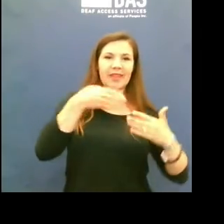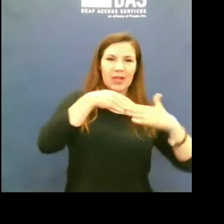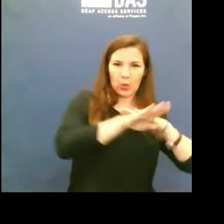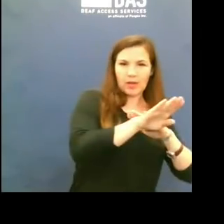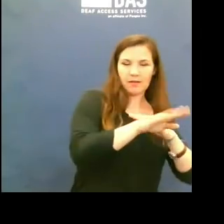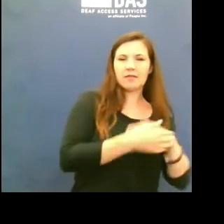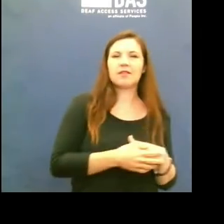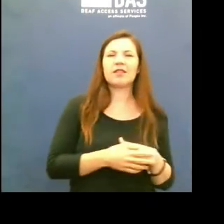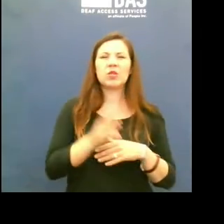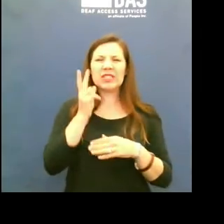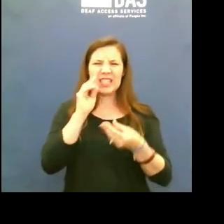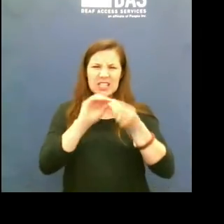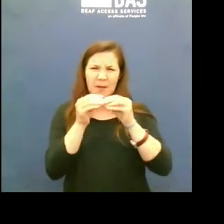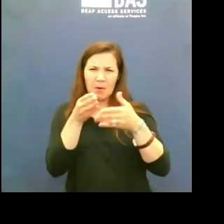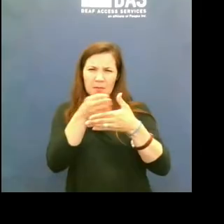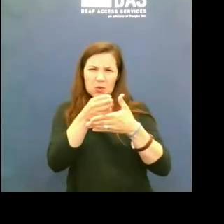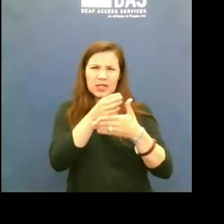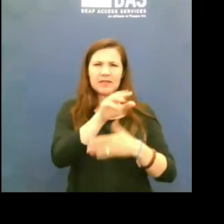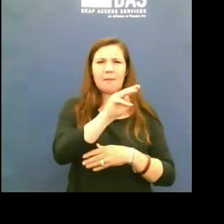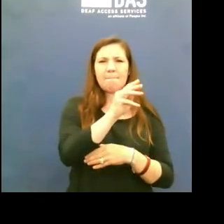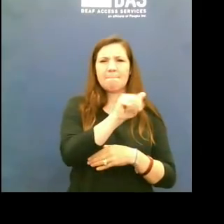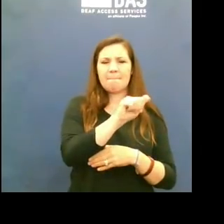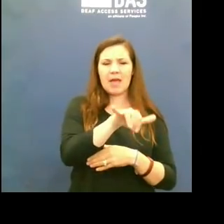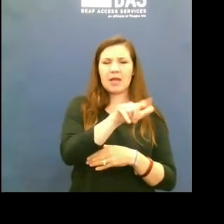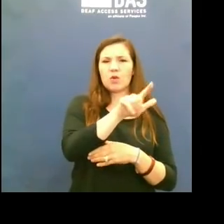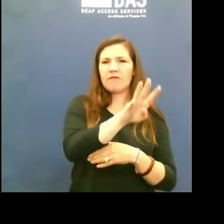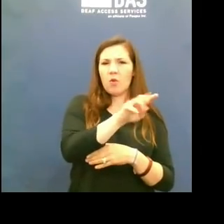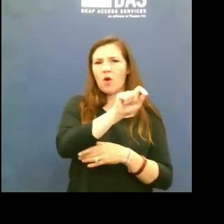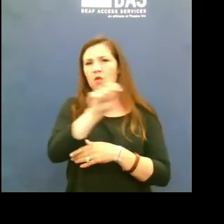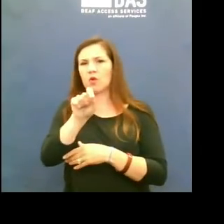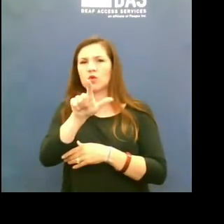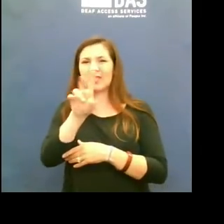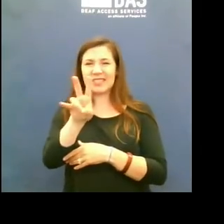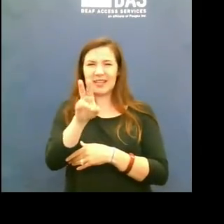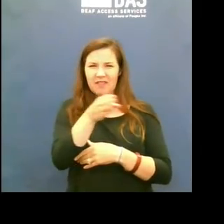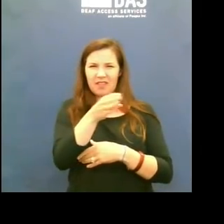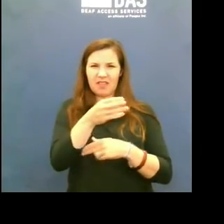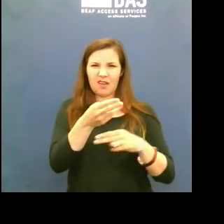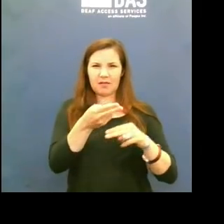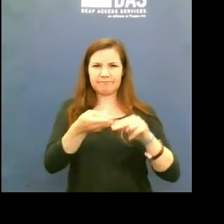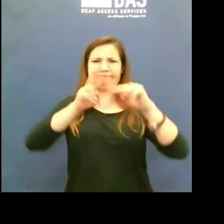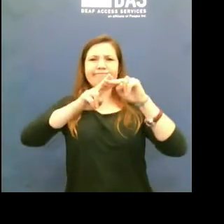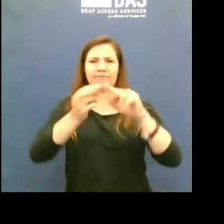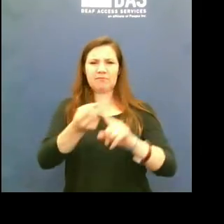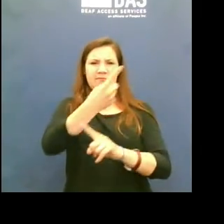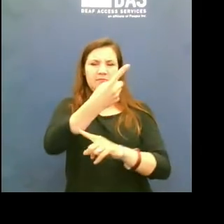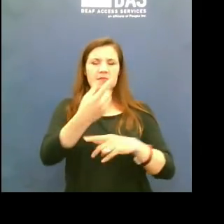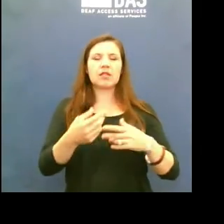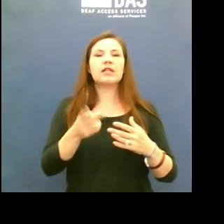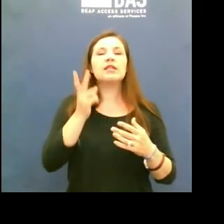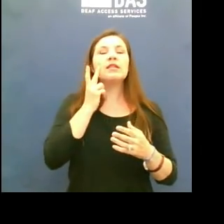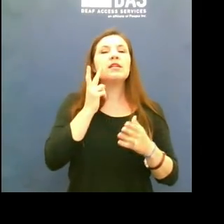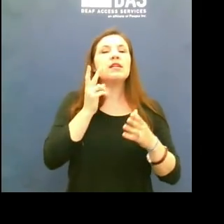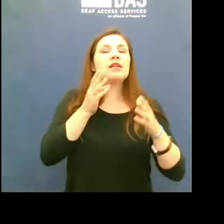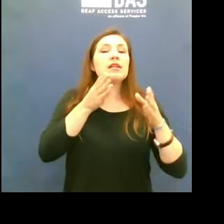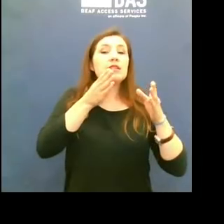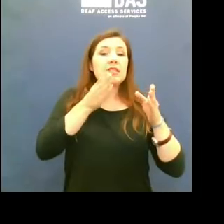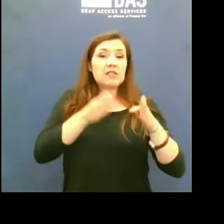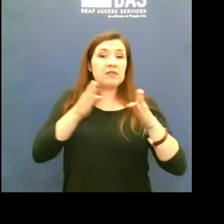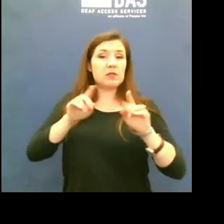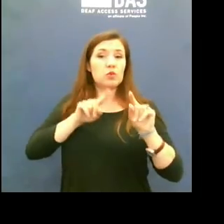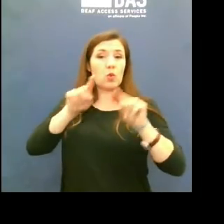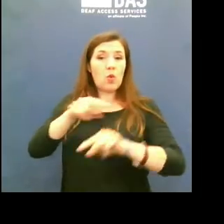that occurred between the 24th and the 27th of May. It appears that on those dates that individuals who were going to the